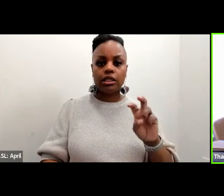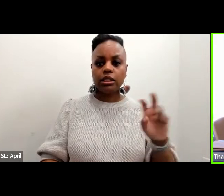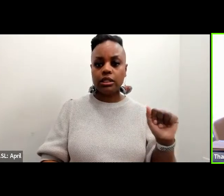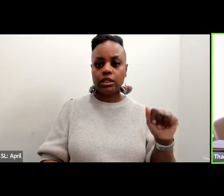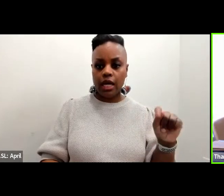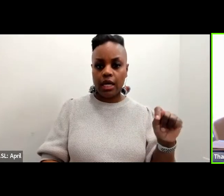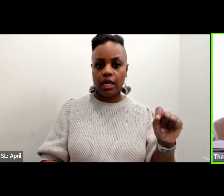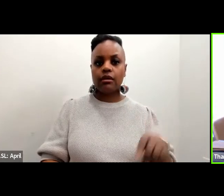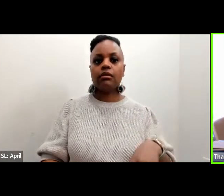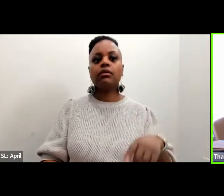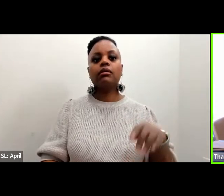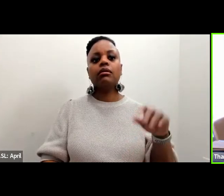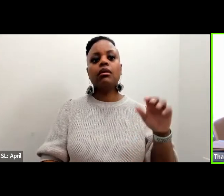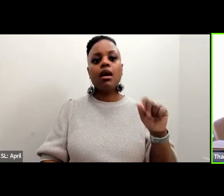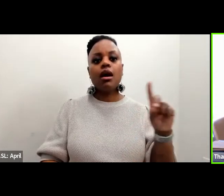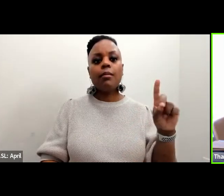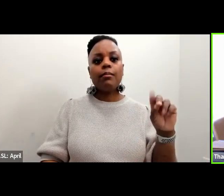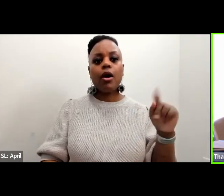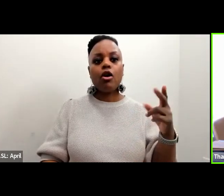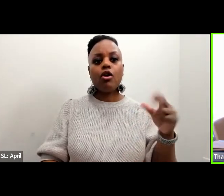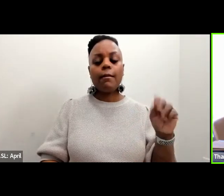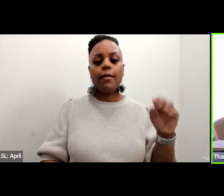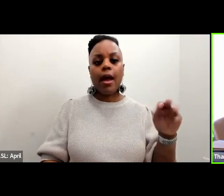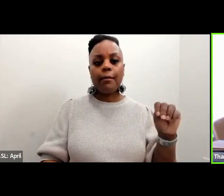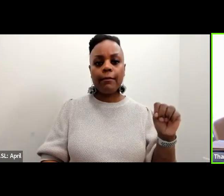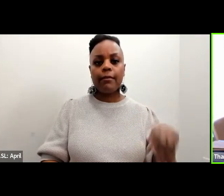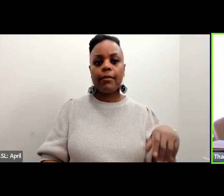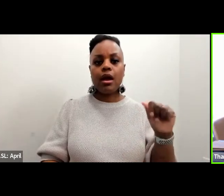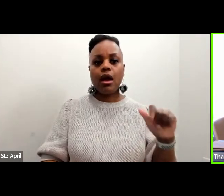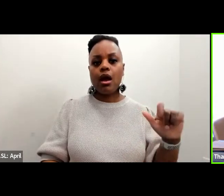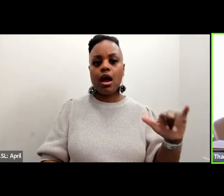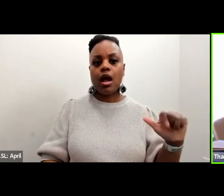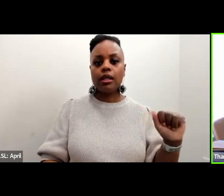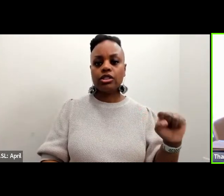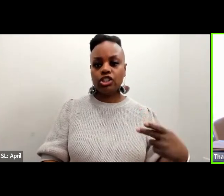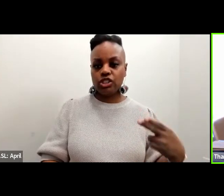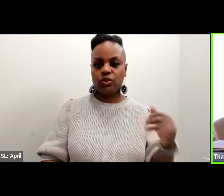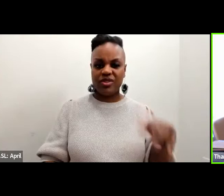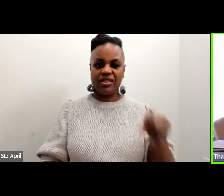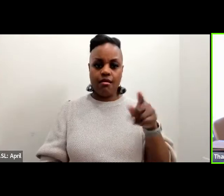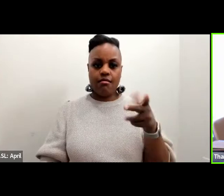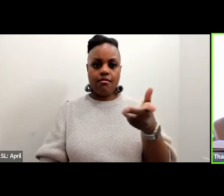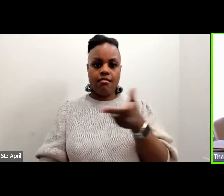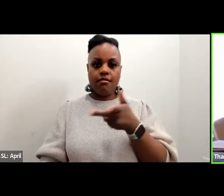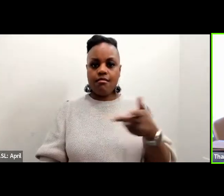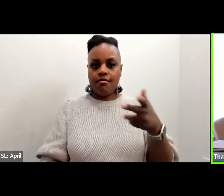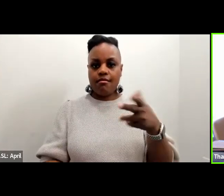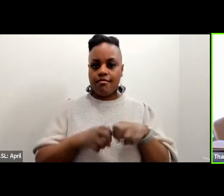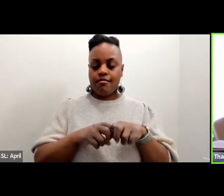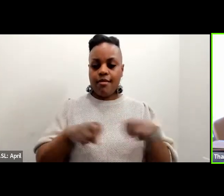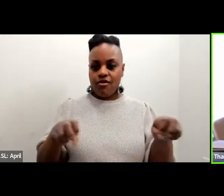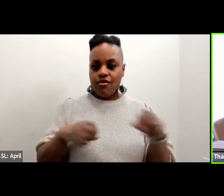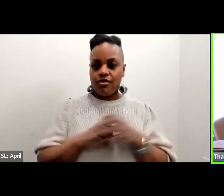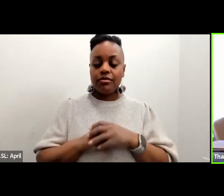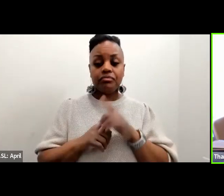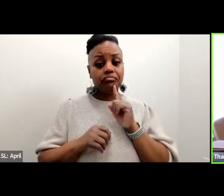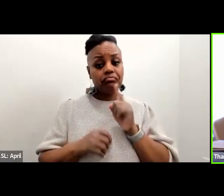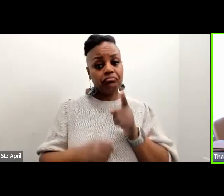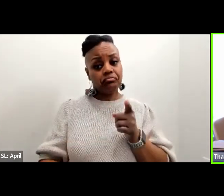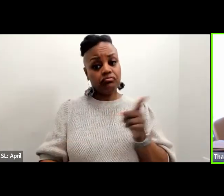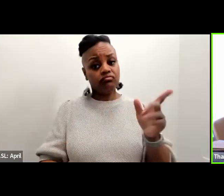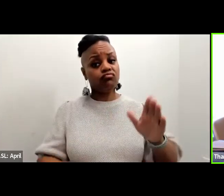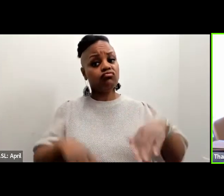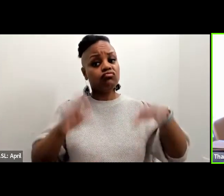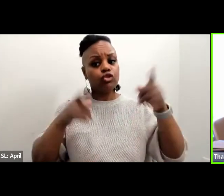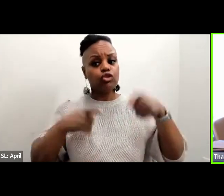people who grew up during a late phase of the Muslim Brotherhood, during the period of Egypt's